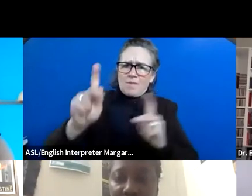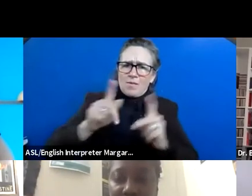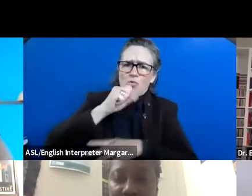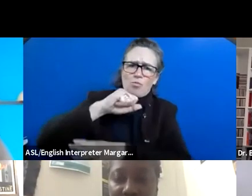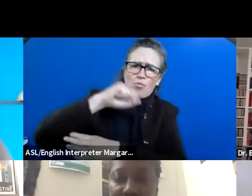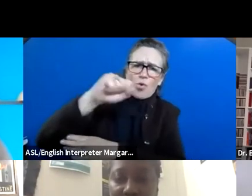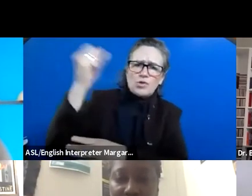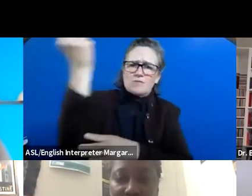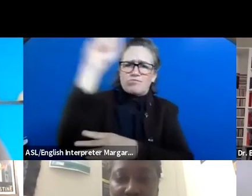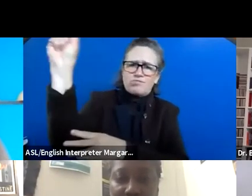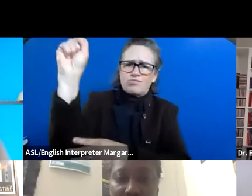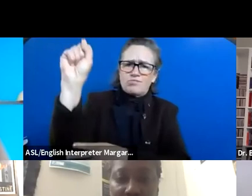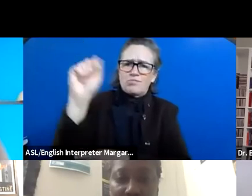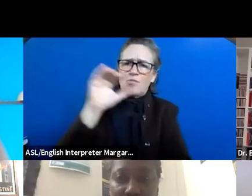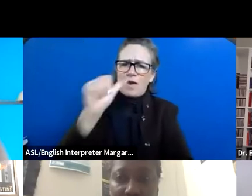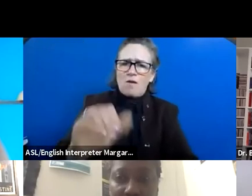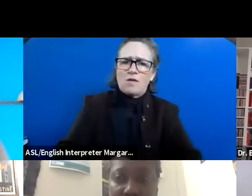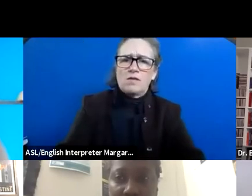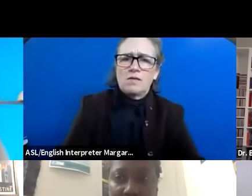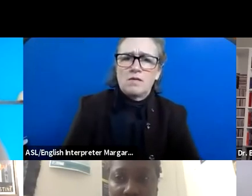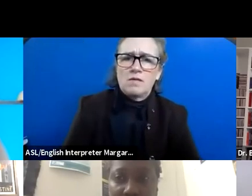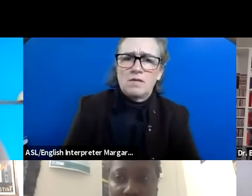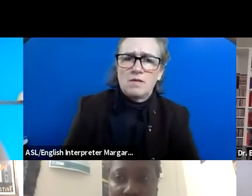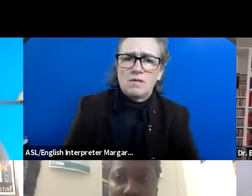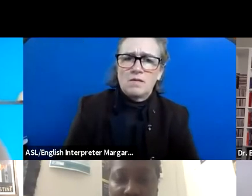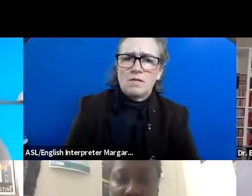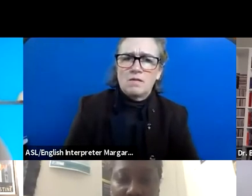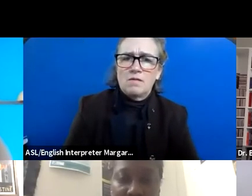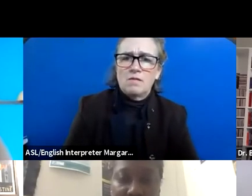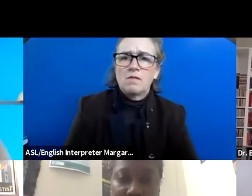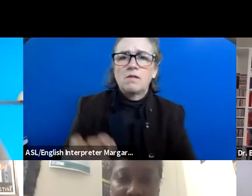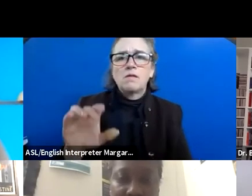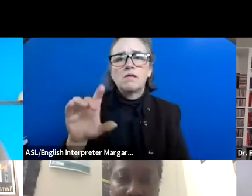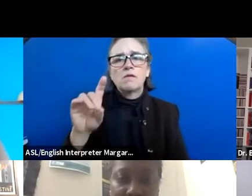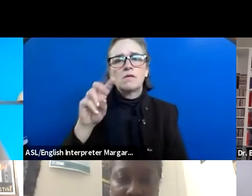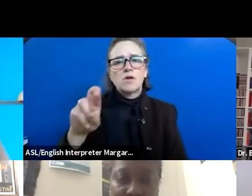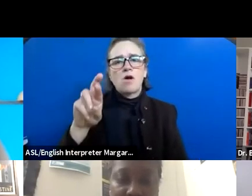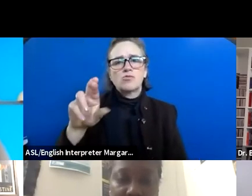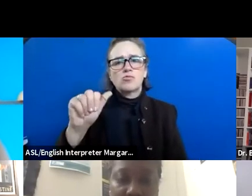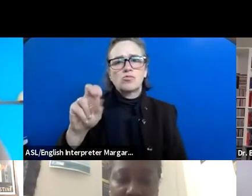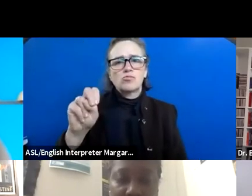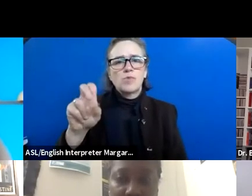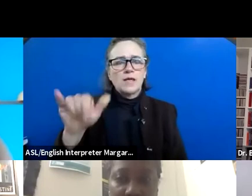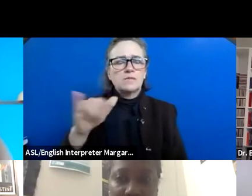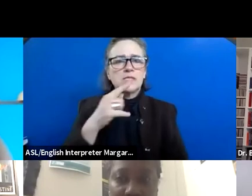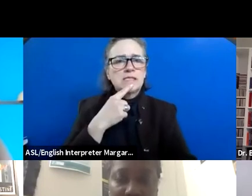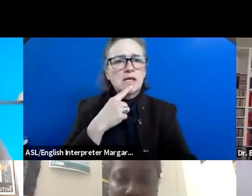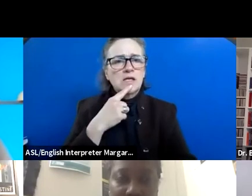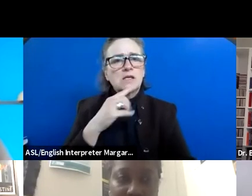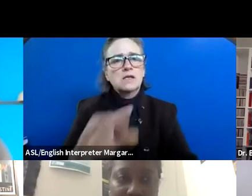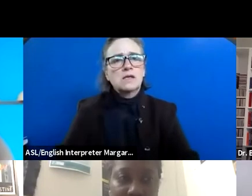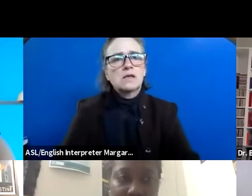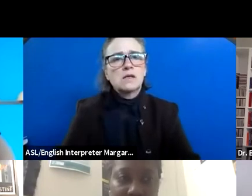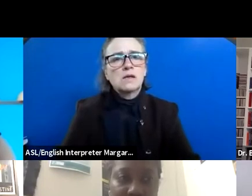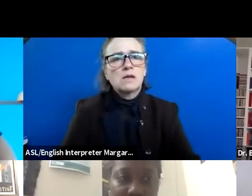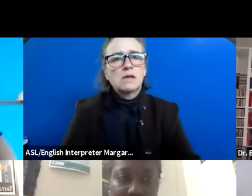Well, it should be. I mean, it has been on the agenda of some folks. It's just not, it's not talked about enough. I